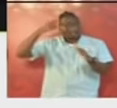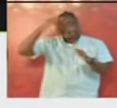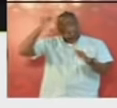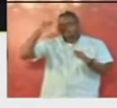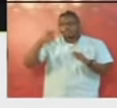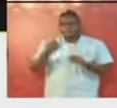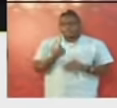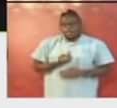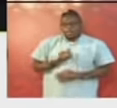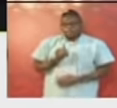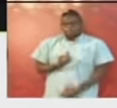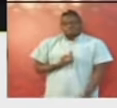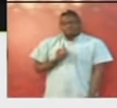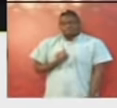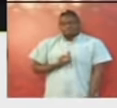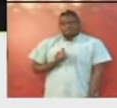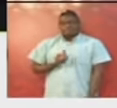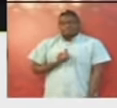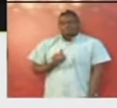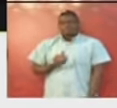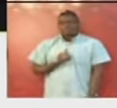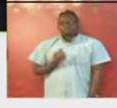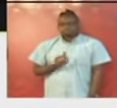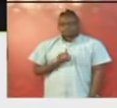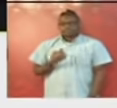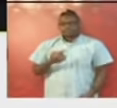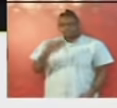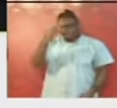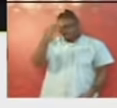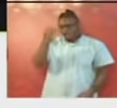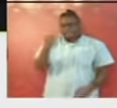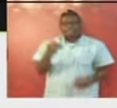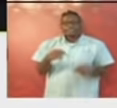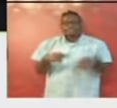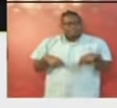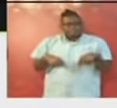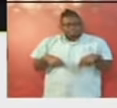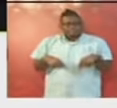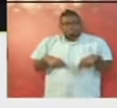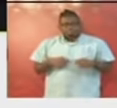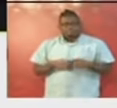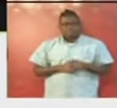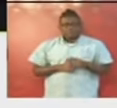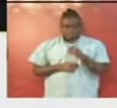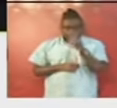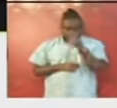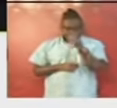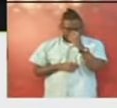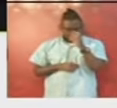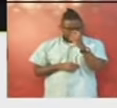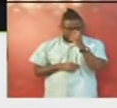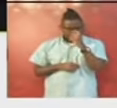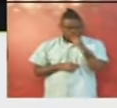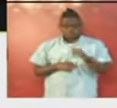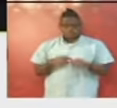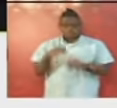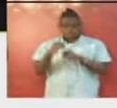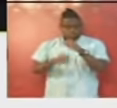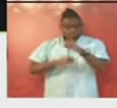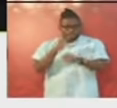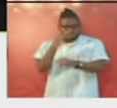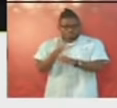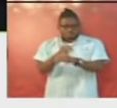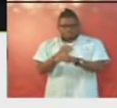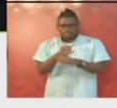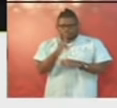associated with higher anxiety scores. Morneau Shepell, an international private sector